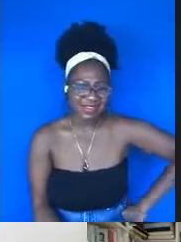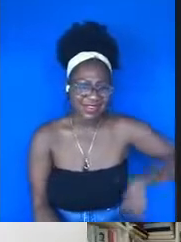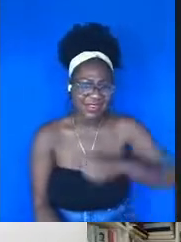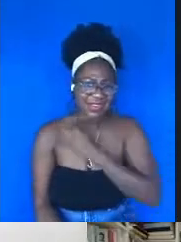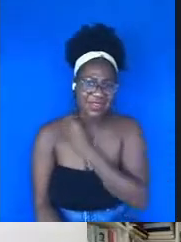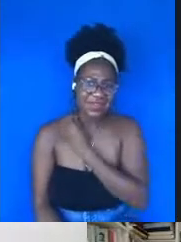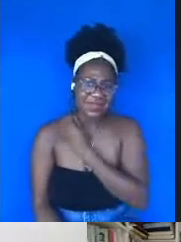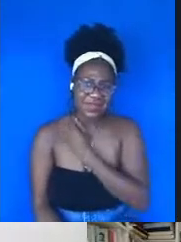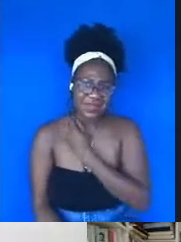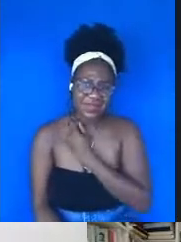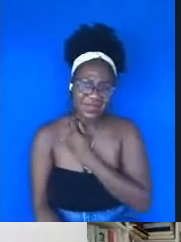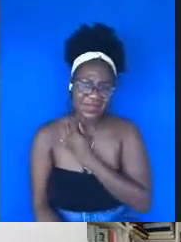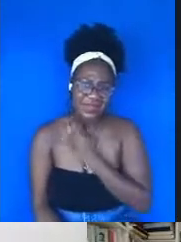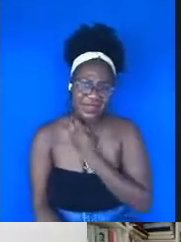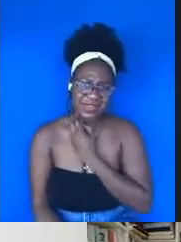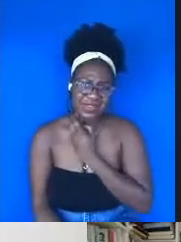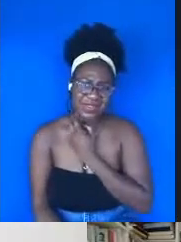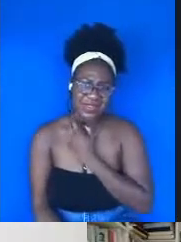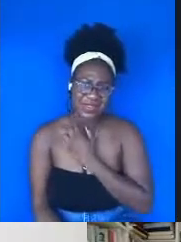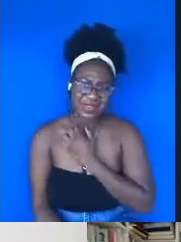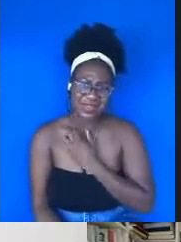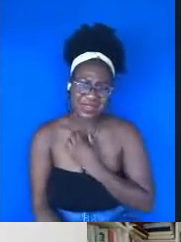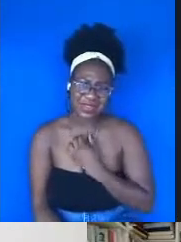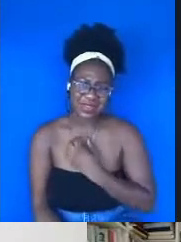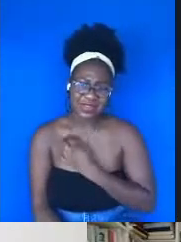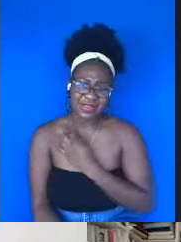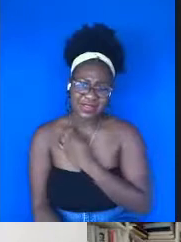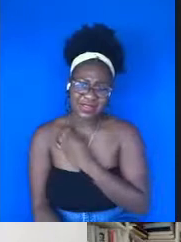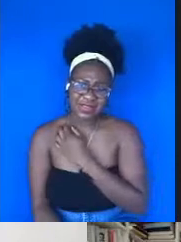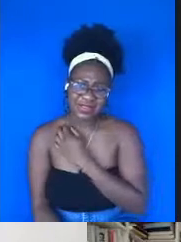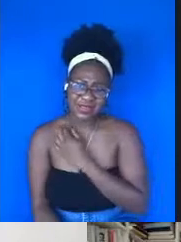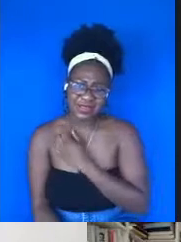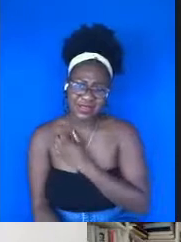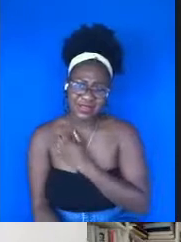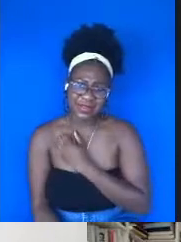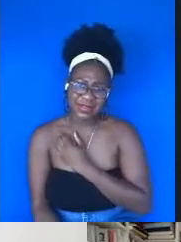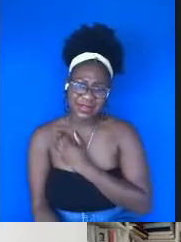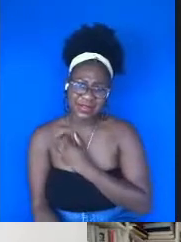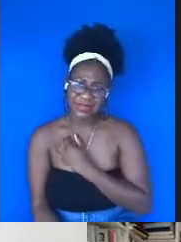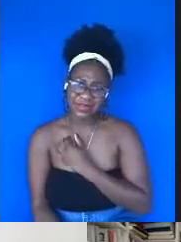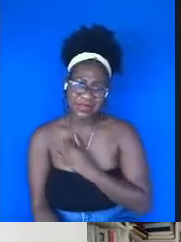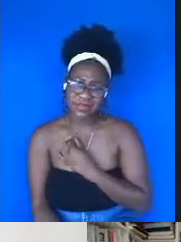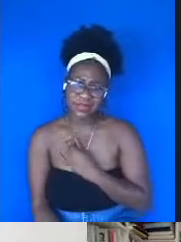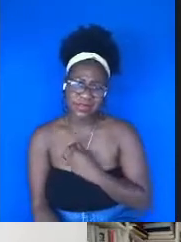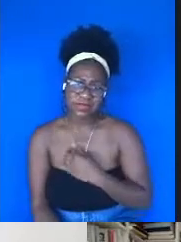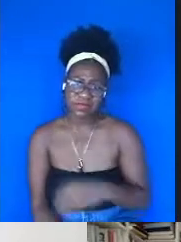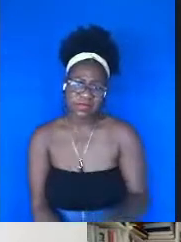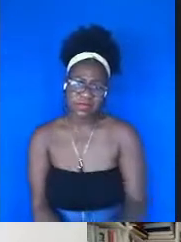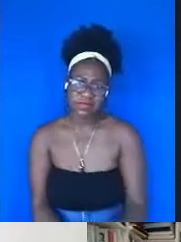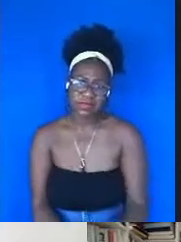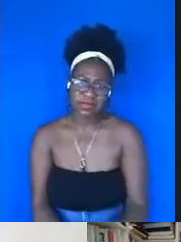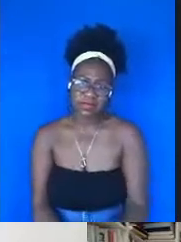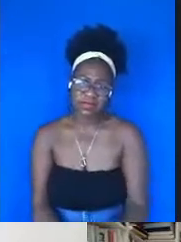there's going to be Puerto Ricans in space. I'm sorry. And this, the idea that he thought it was okay to say that to me. And this was a young white man, of